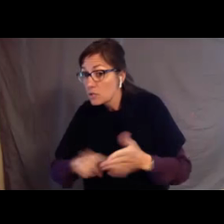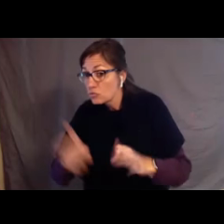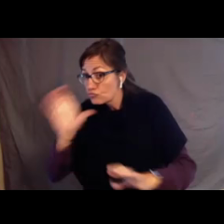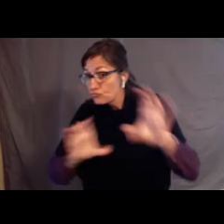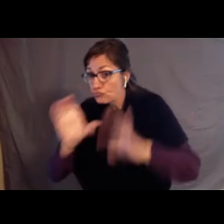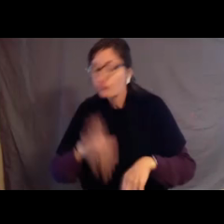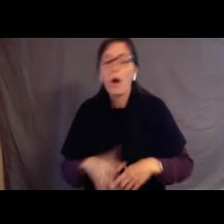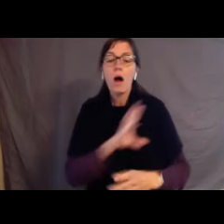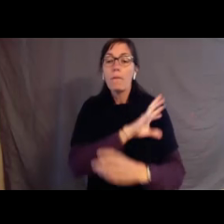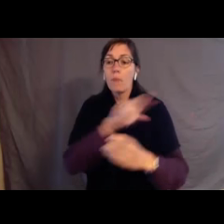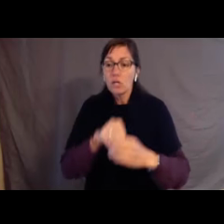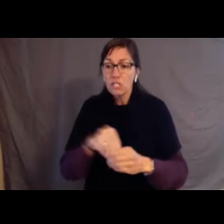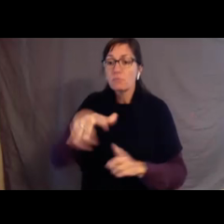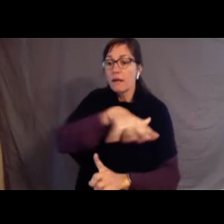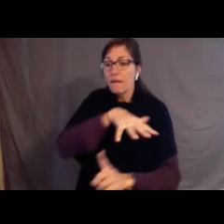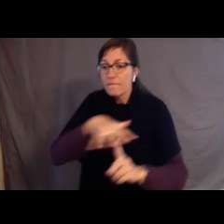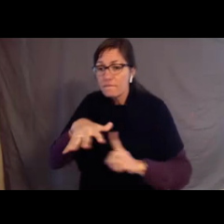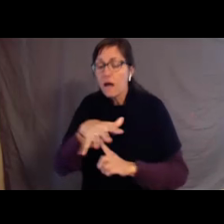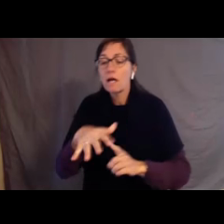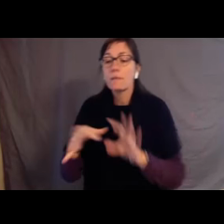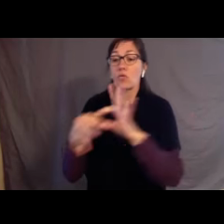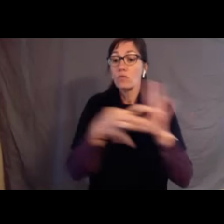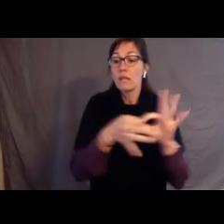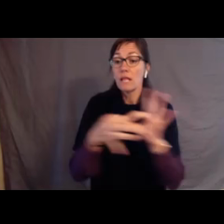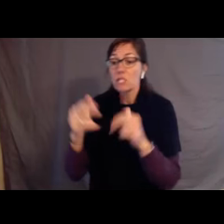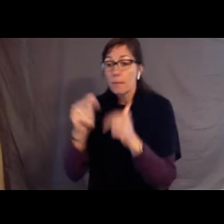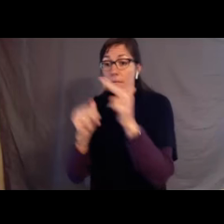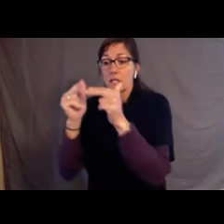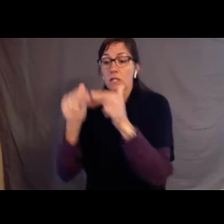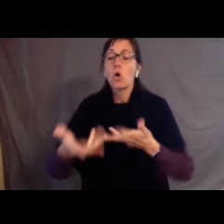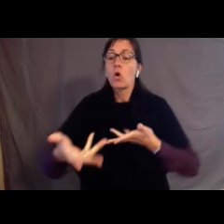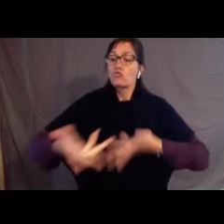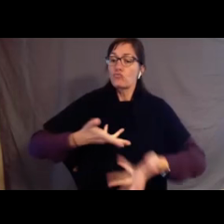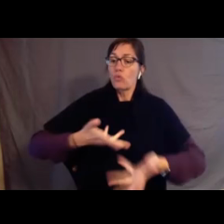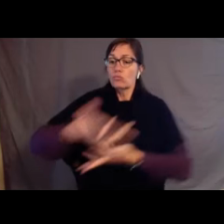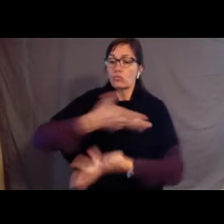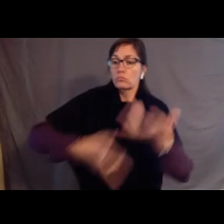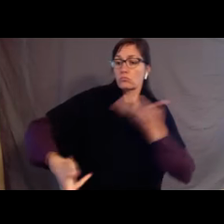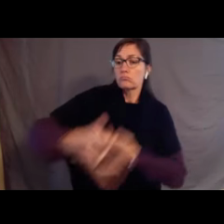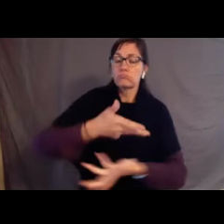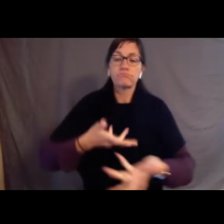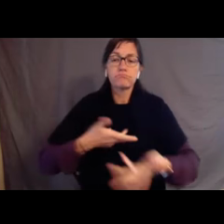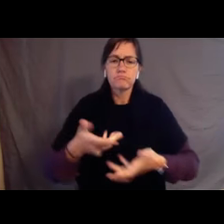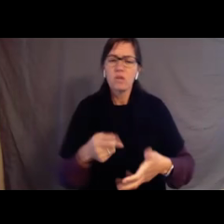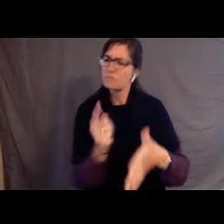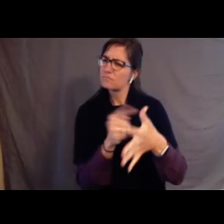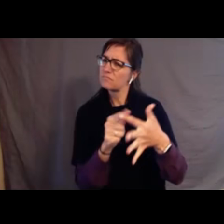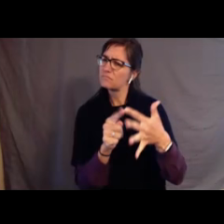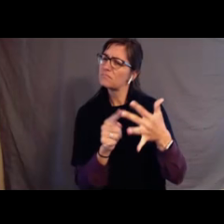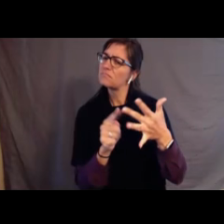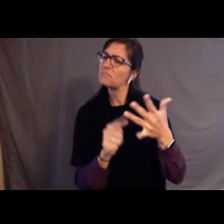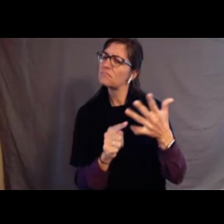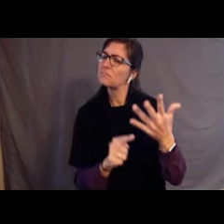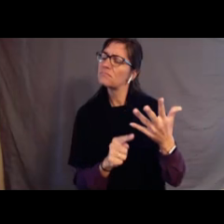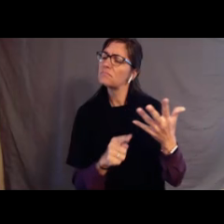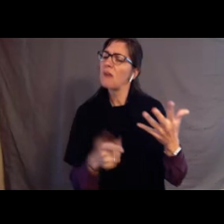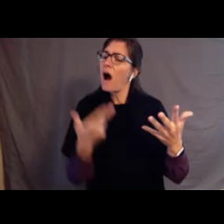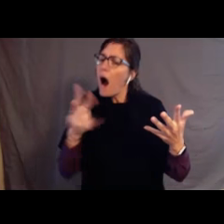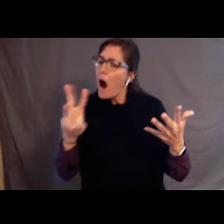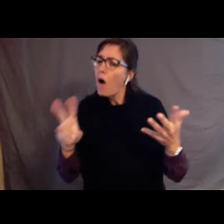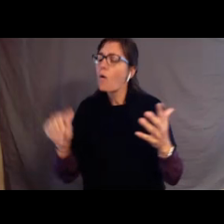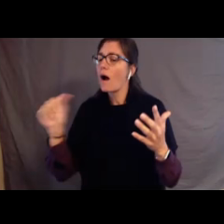environment, building relationships, social interaction, certainly concept development, building